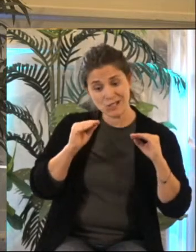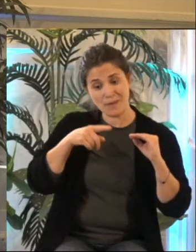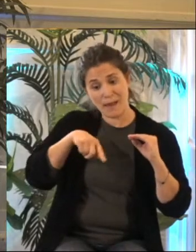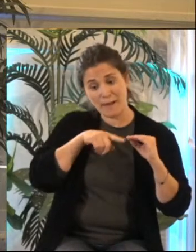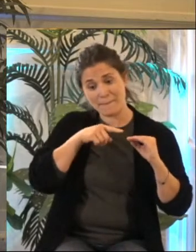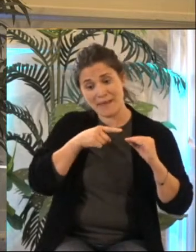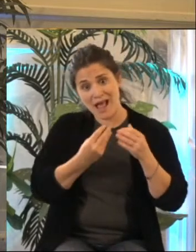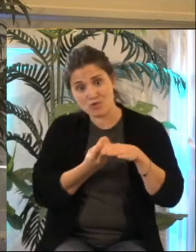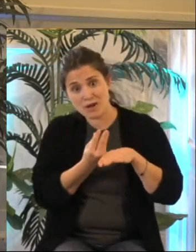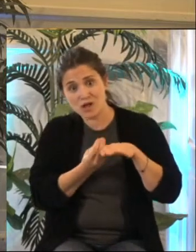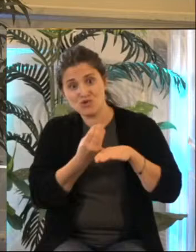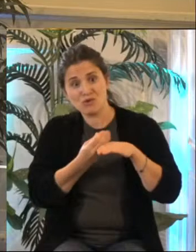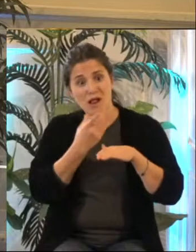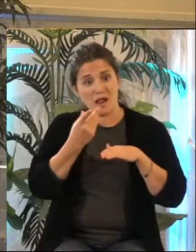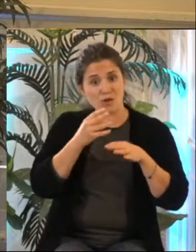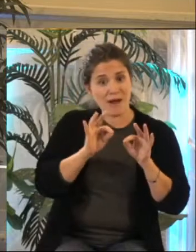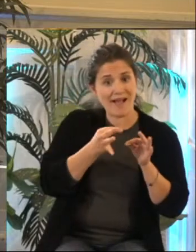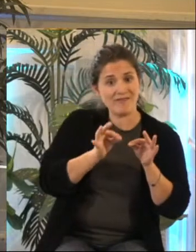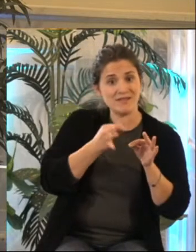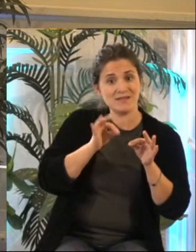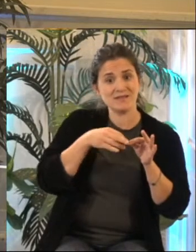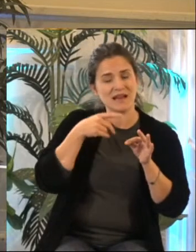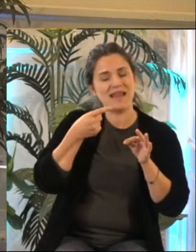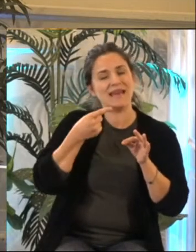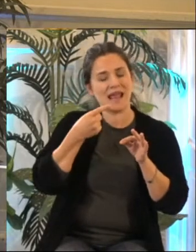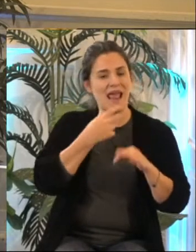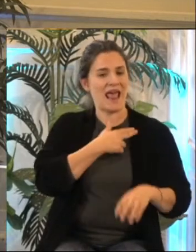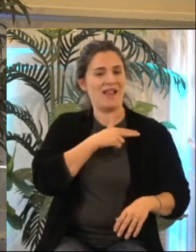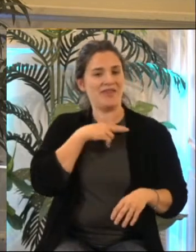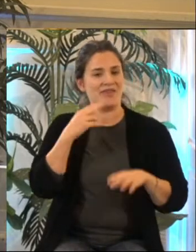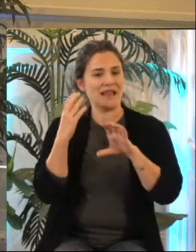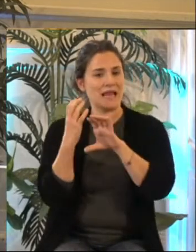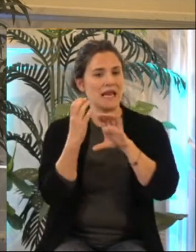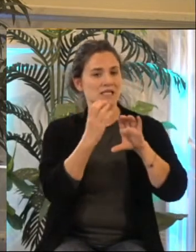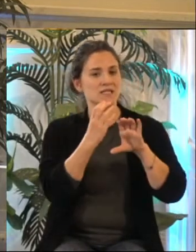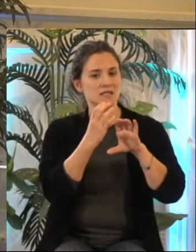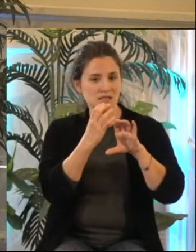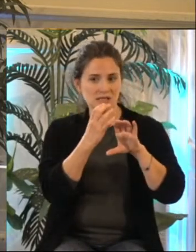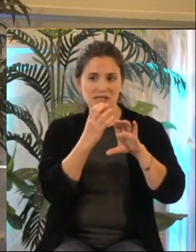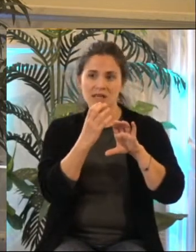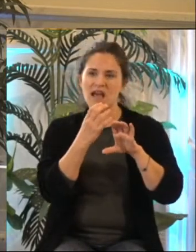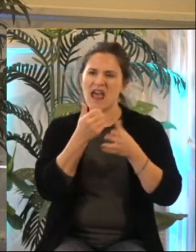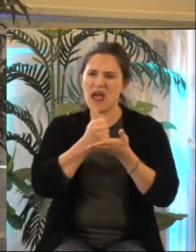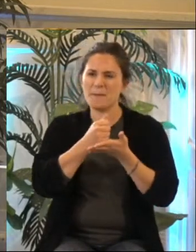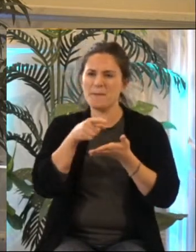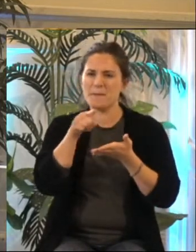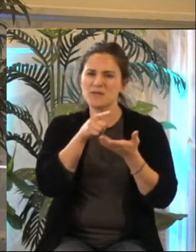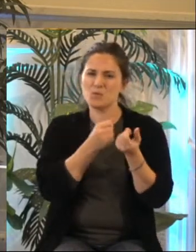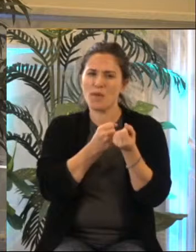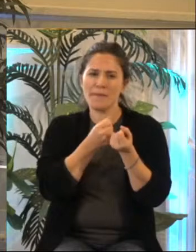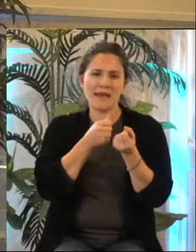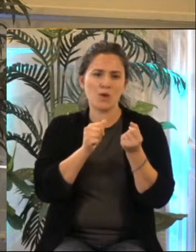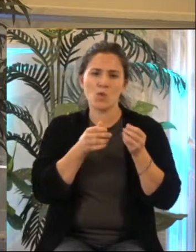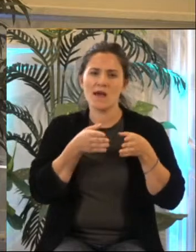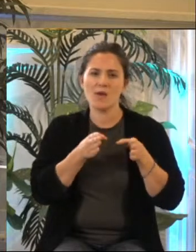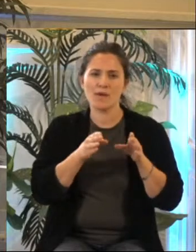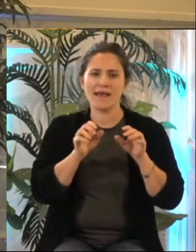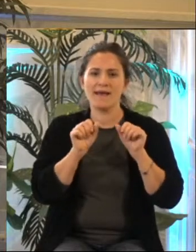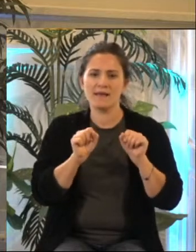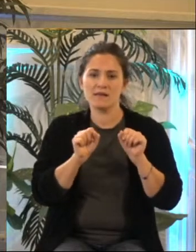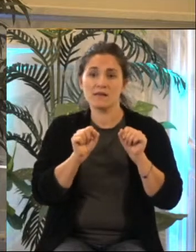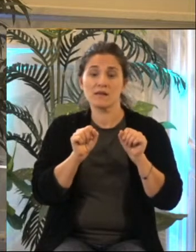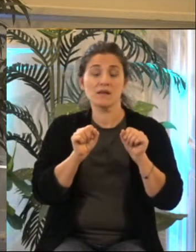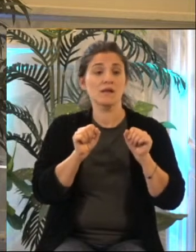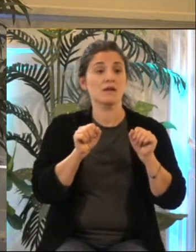education, mobile health clinics, and more. Please go help support in any way you can. Speaking of social